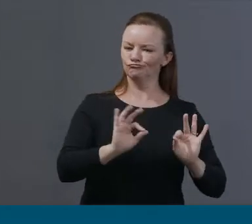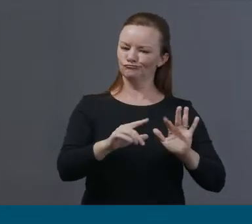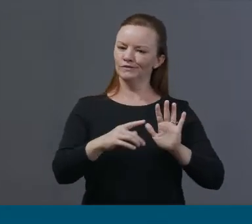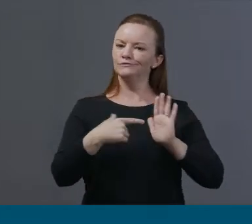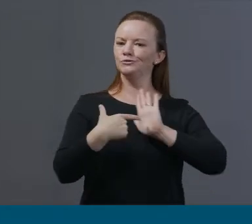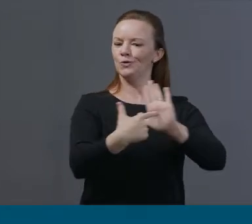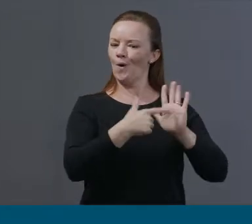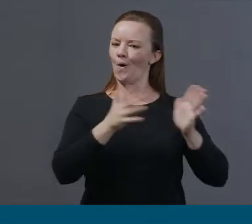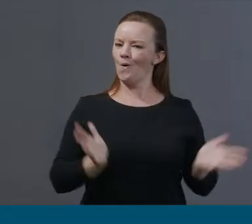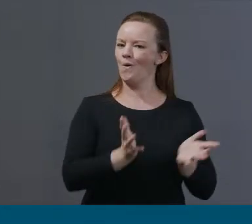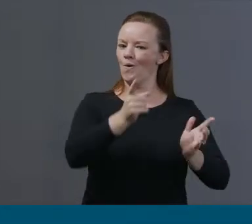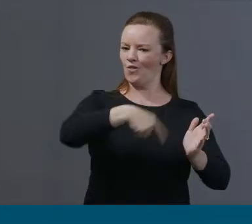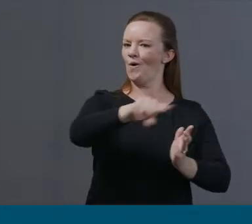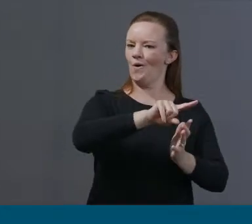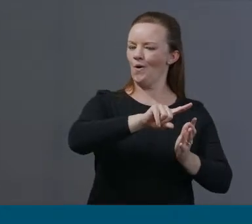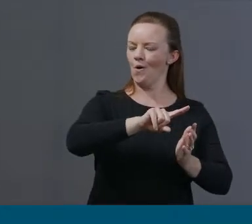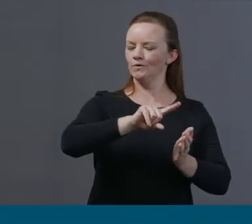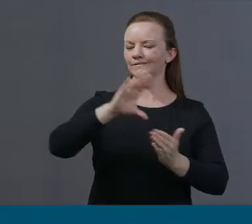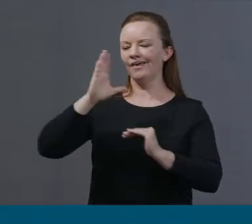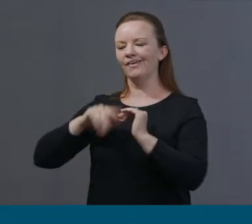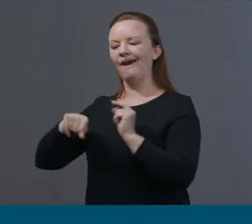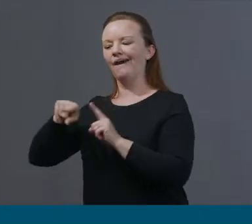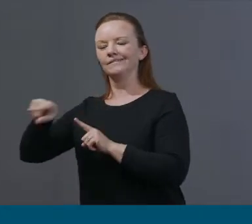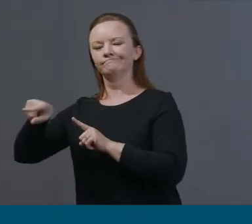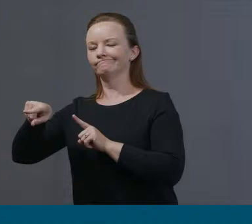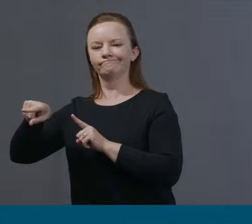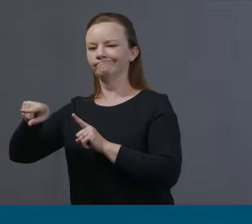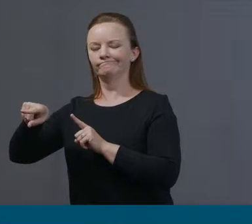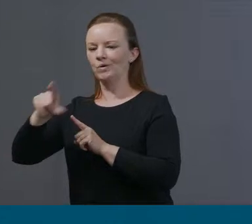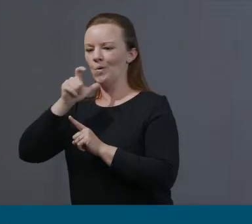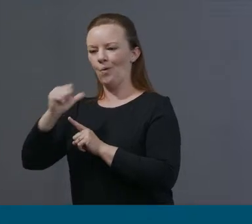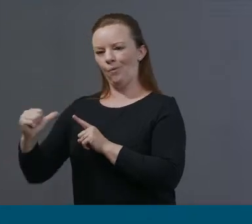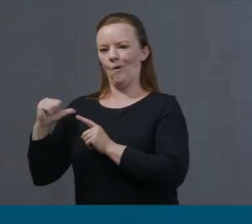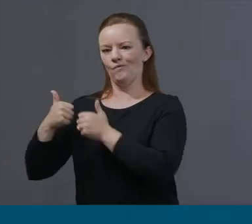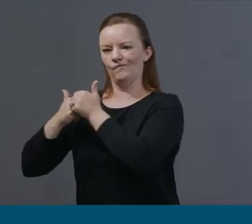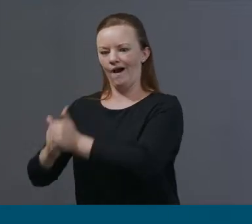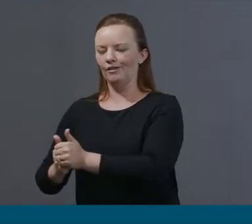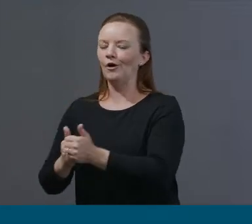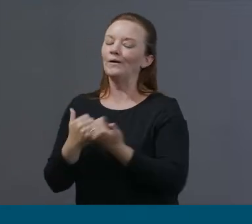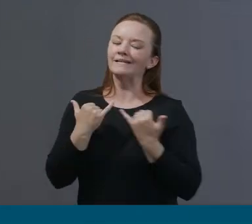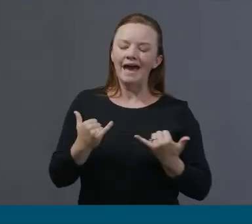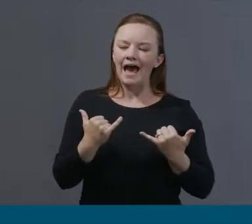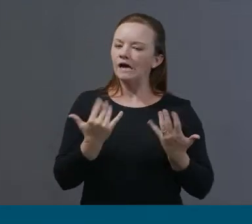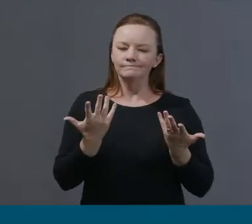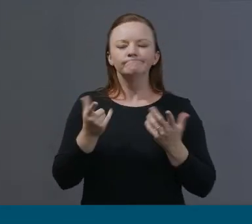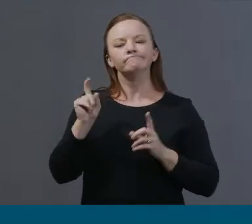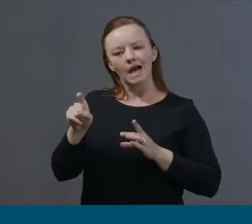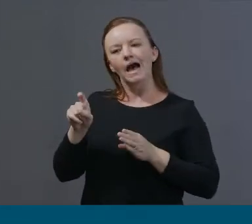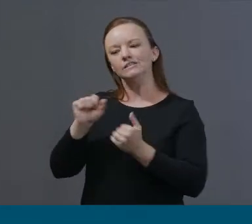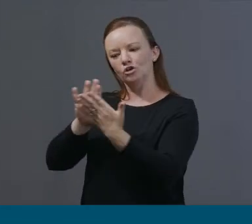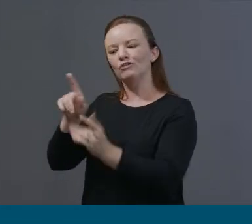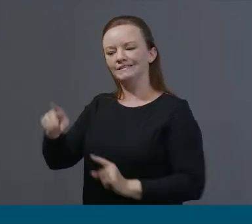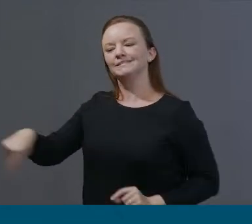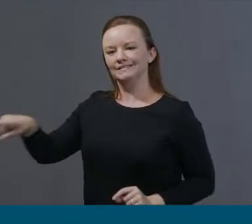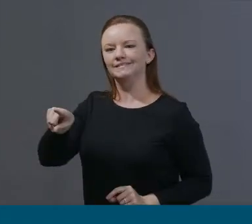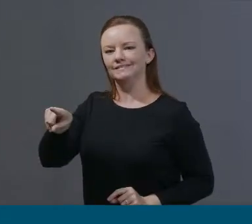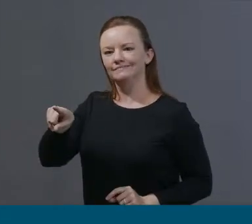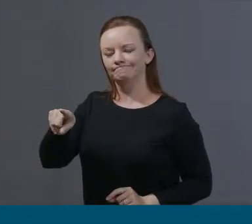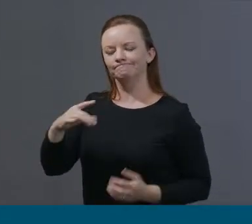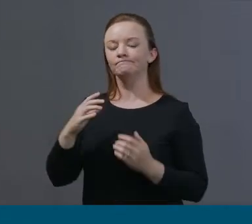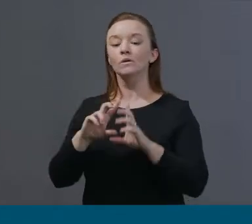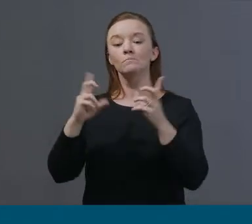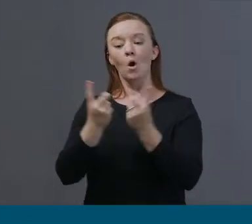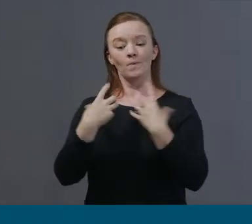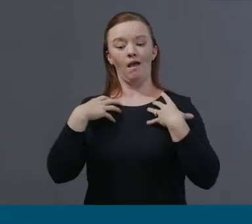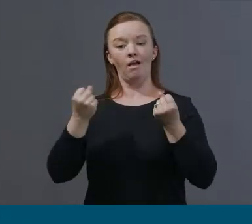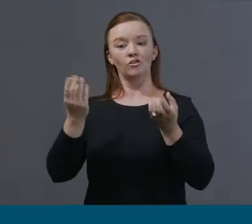management. But we need to address the folks that are not in line. So the Department of Health Services is updating